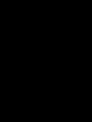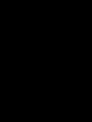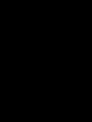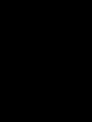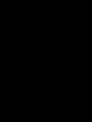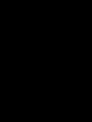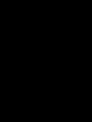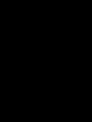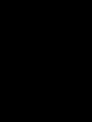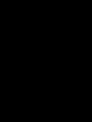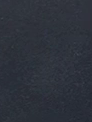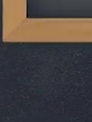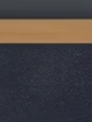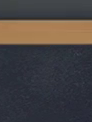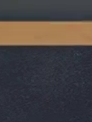national educator.